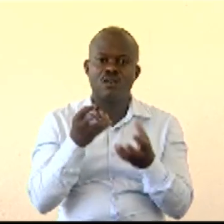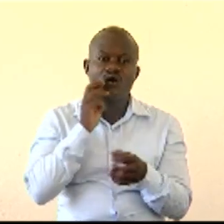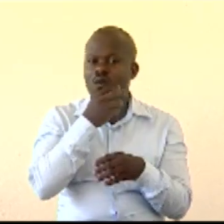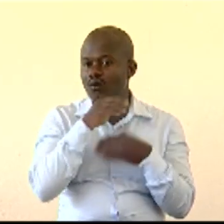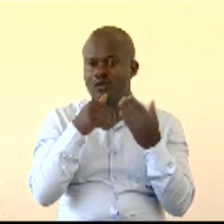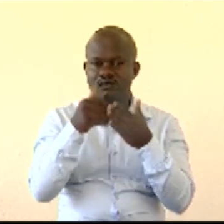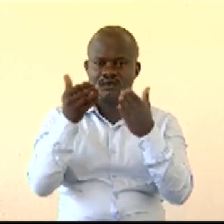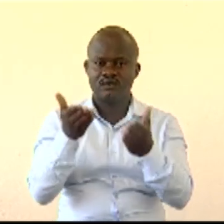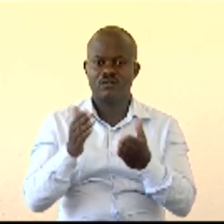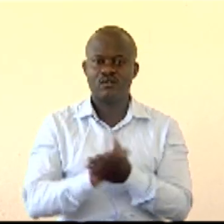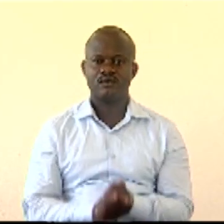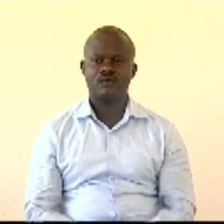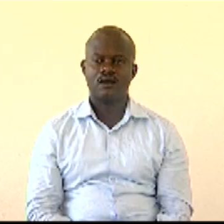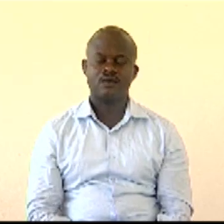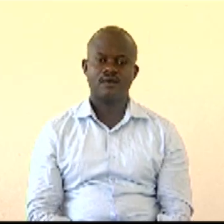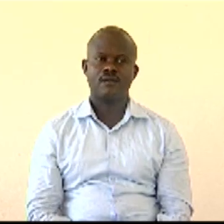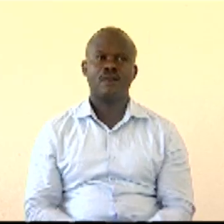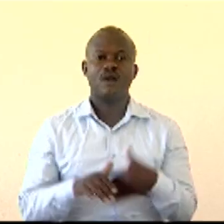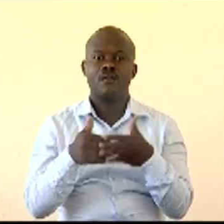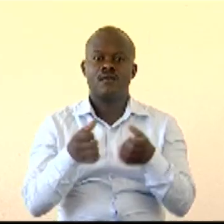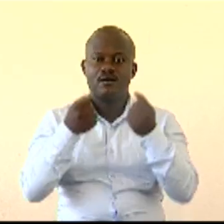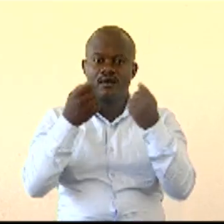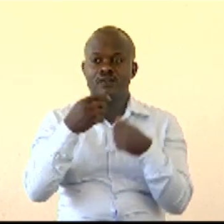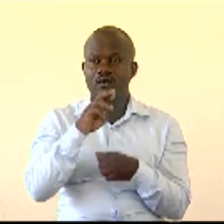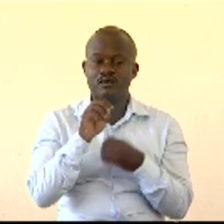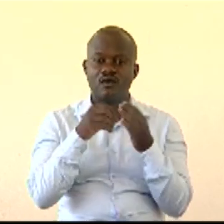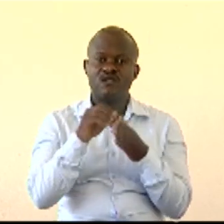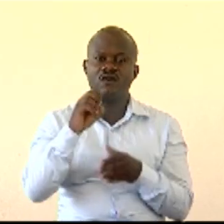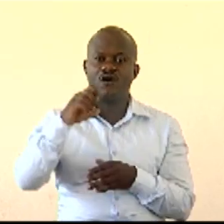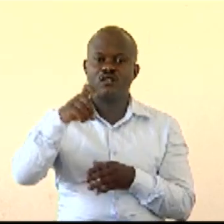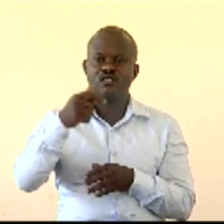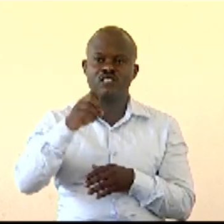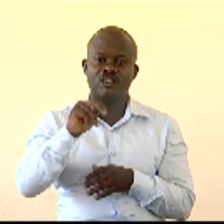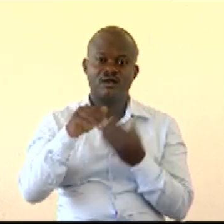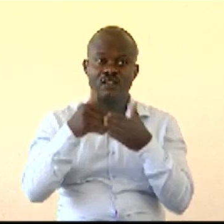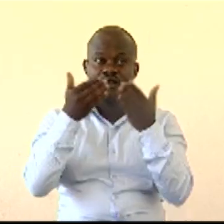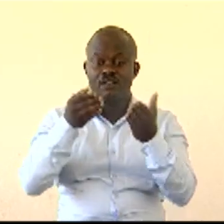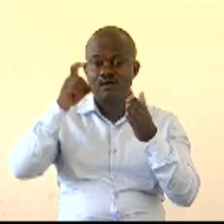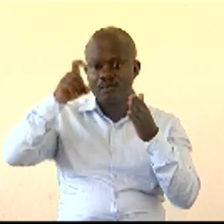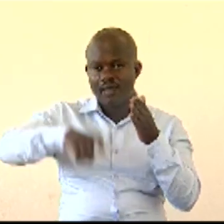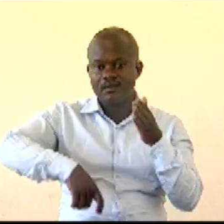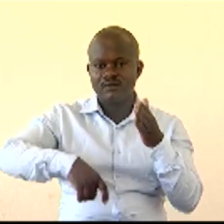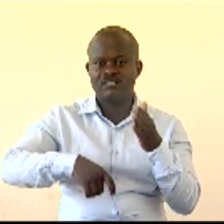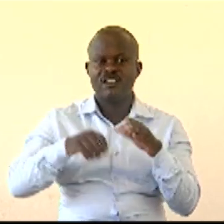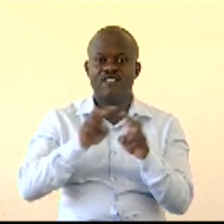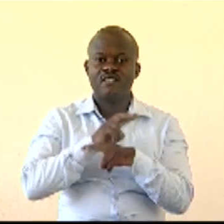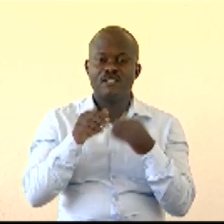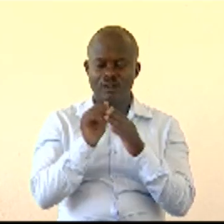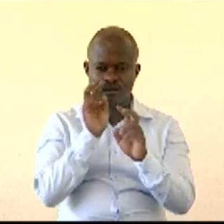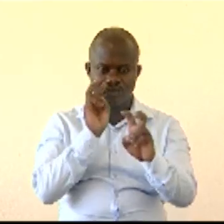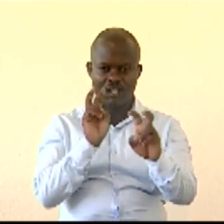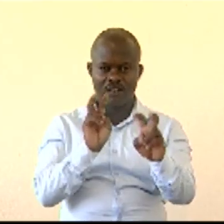formed. How many grams of oxygen? Here you have to be very careful.